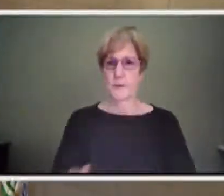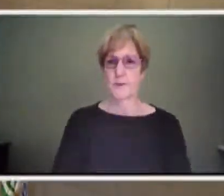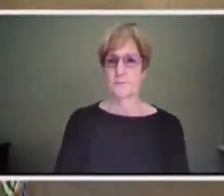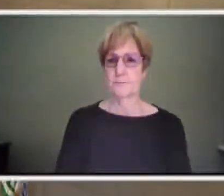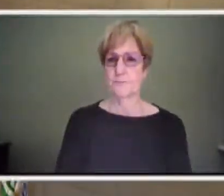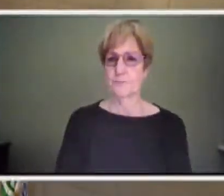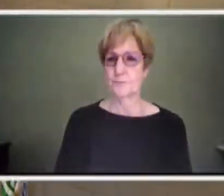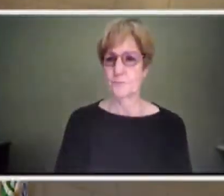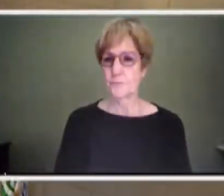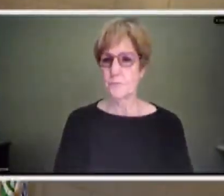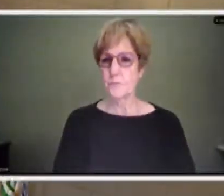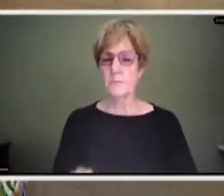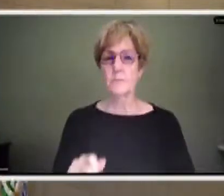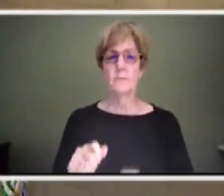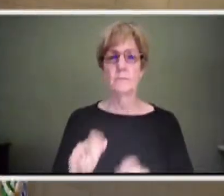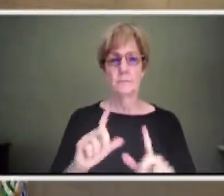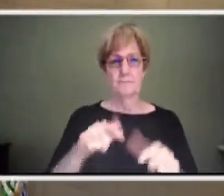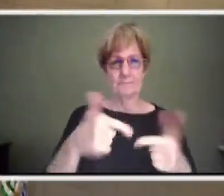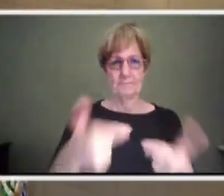Thank you very much.